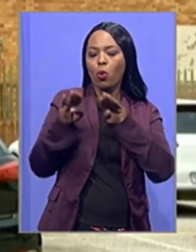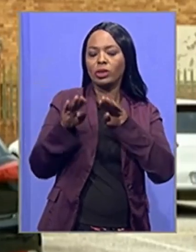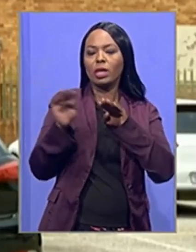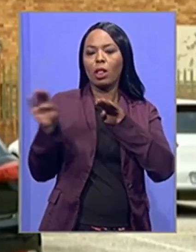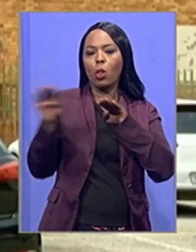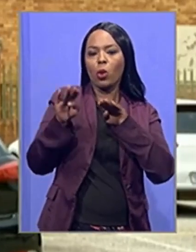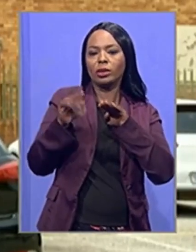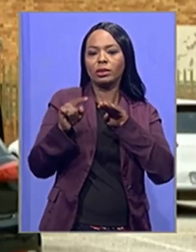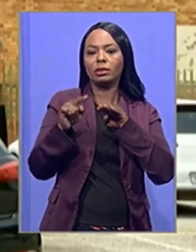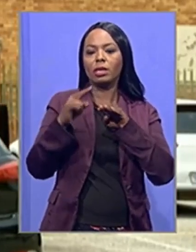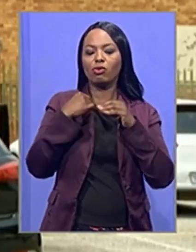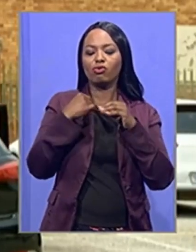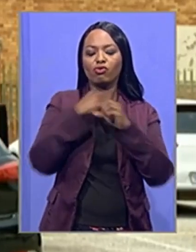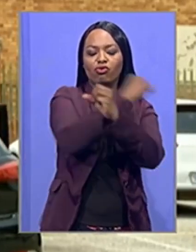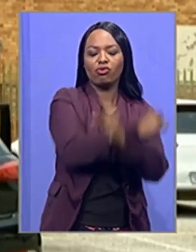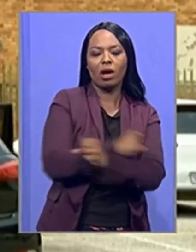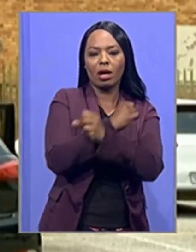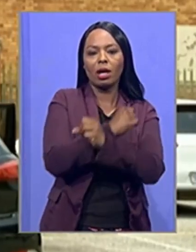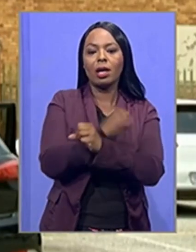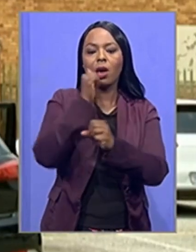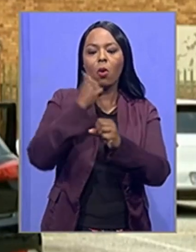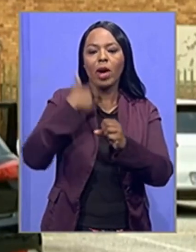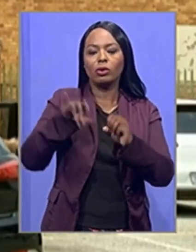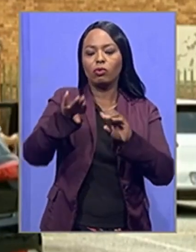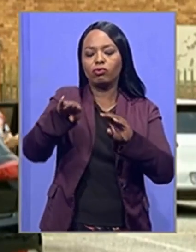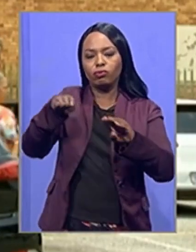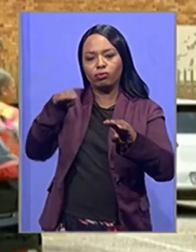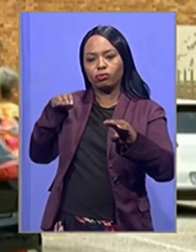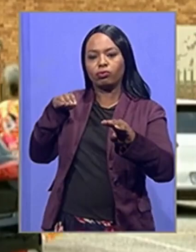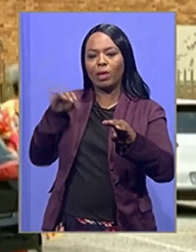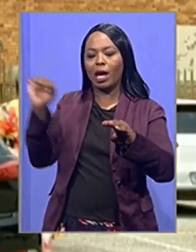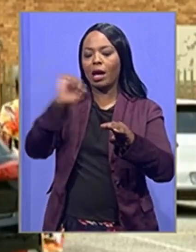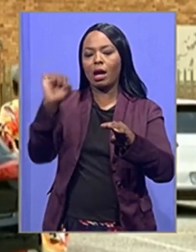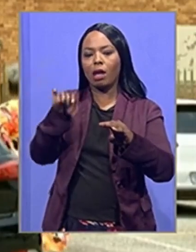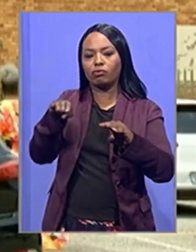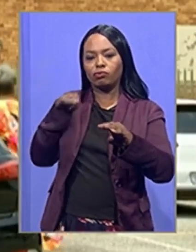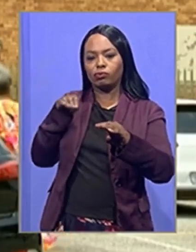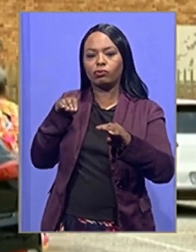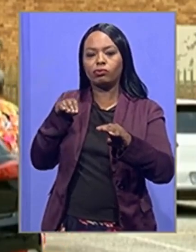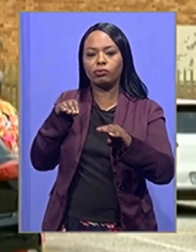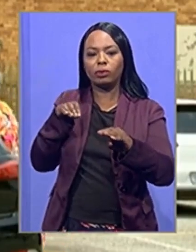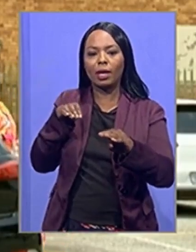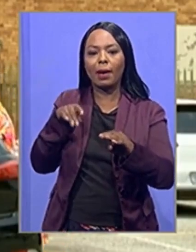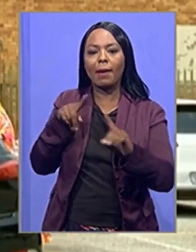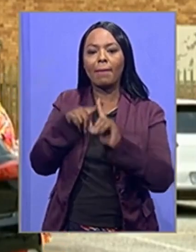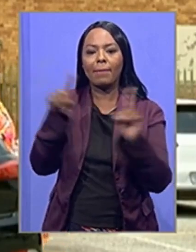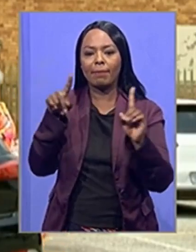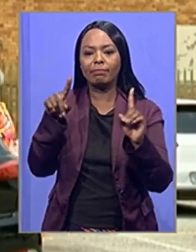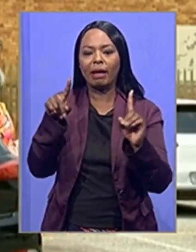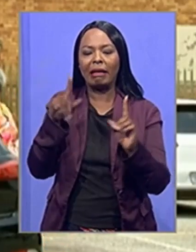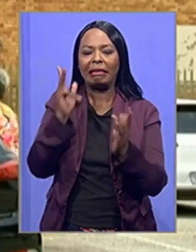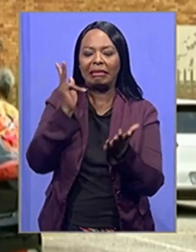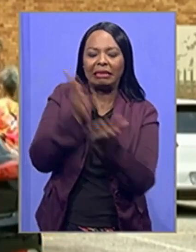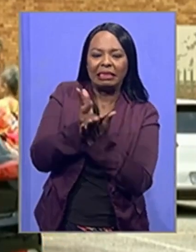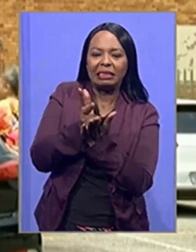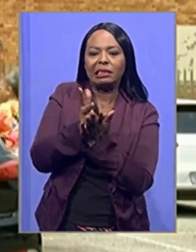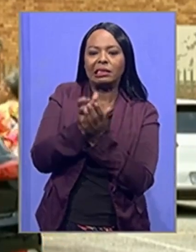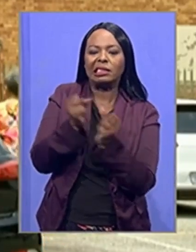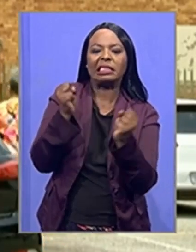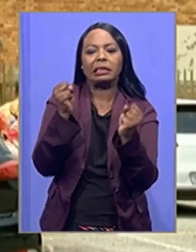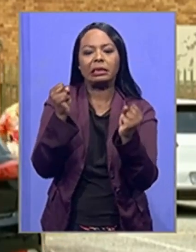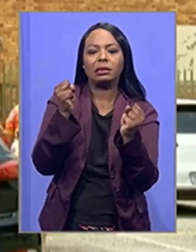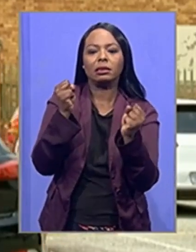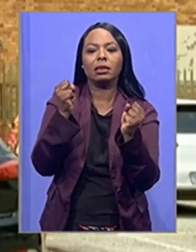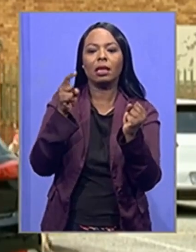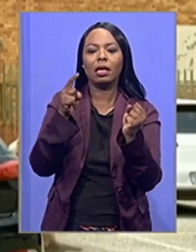a ke boela morago ka koloi khane koloi ha e hemile hase. Ya ema e sa tsamaya so le nna ka tle ka nagana ra